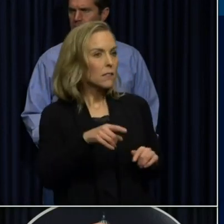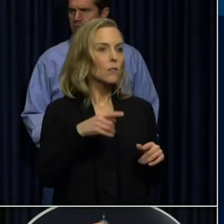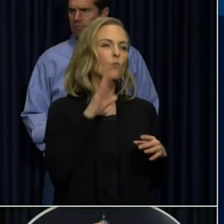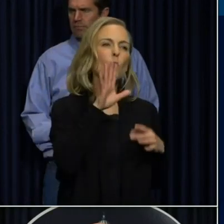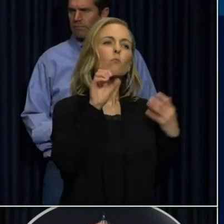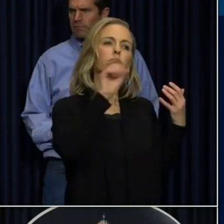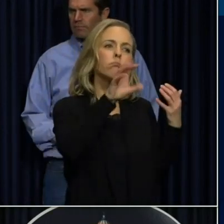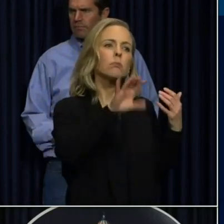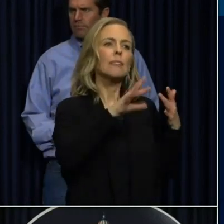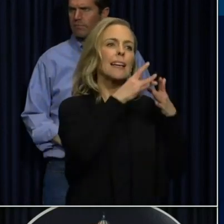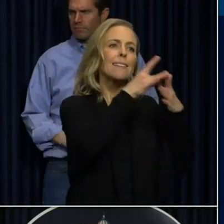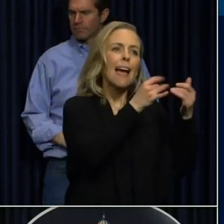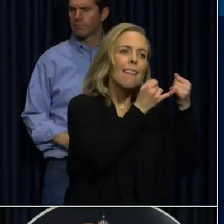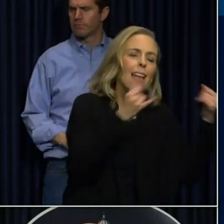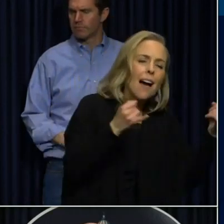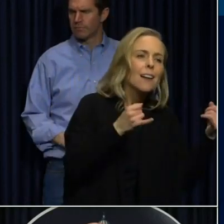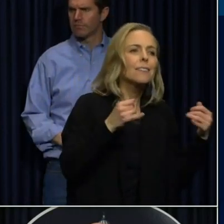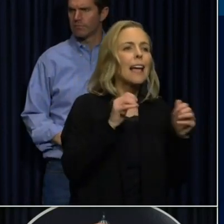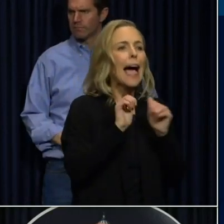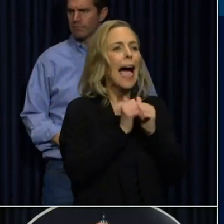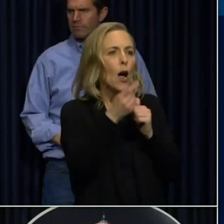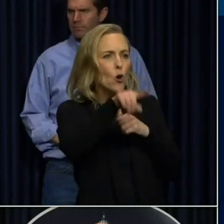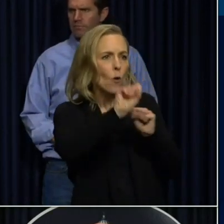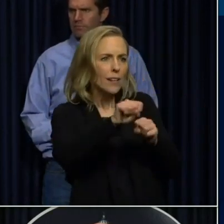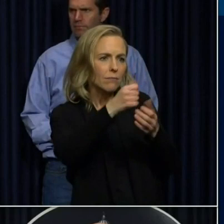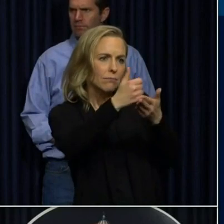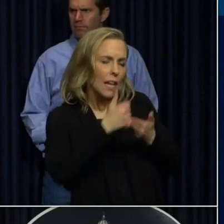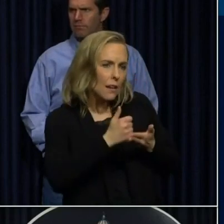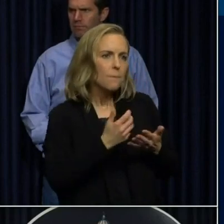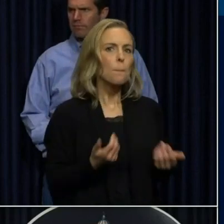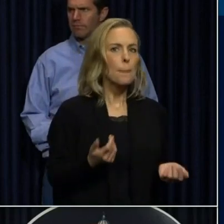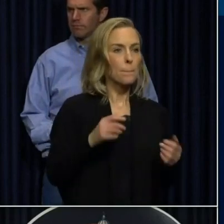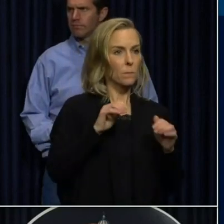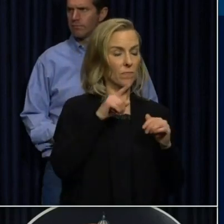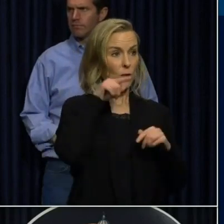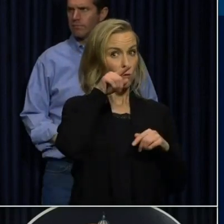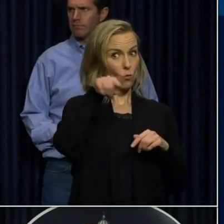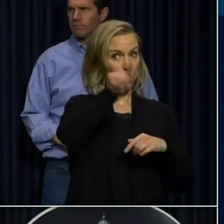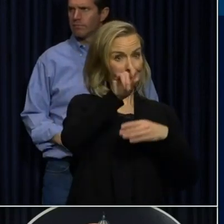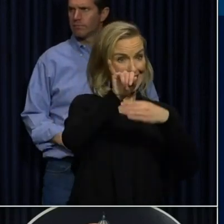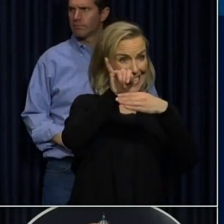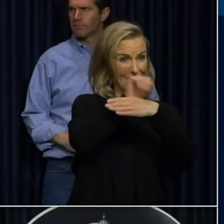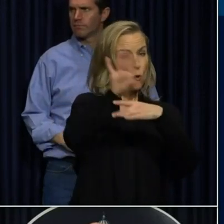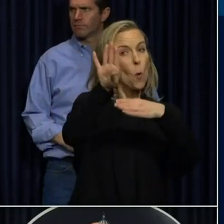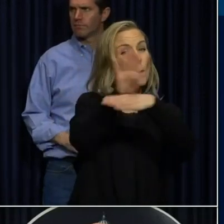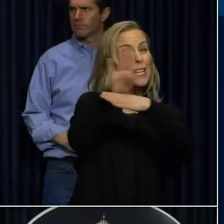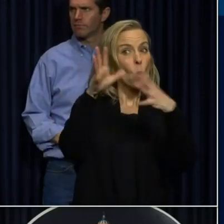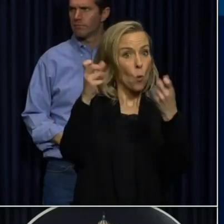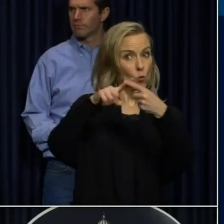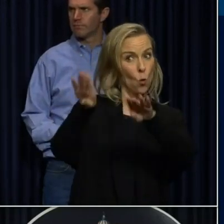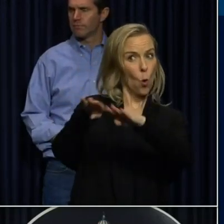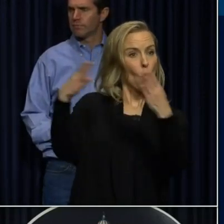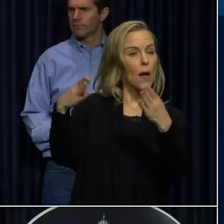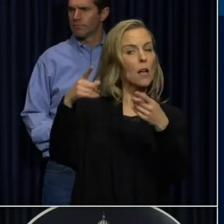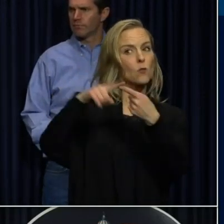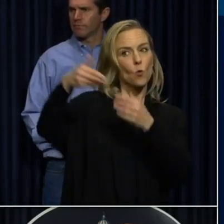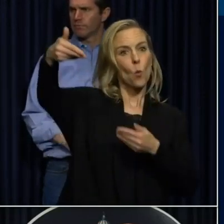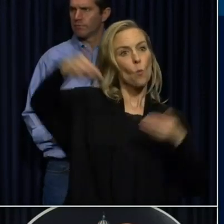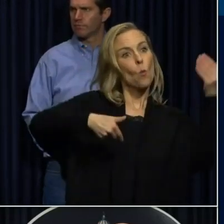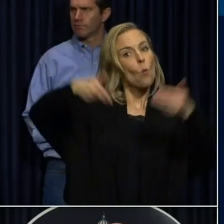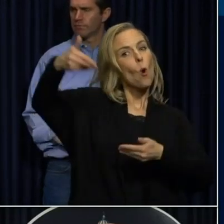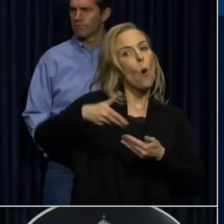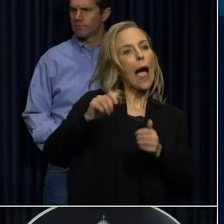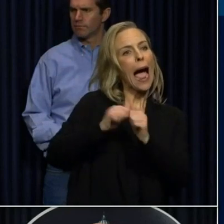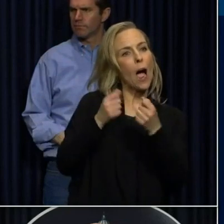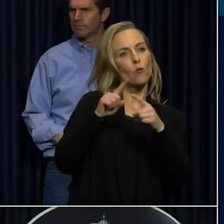at times, and we're going to work, the governor is, with each industry to try to have the industries propose things that will help to comply with these. But those are